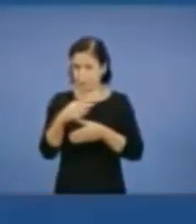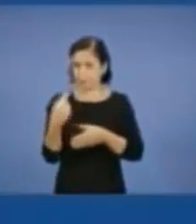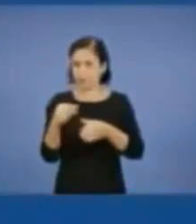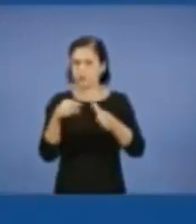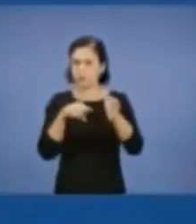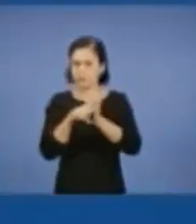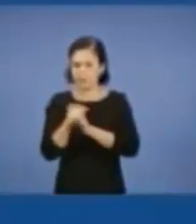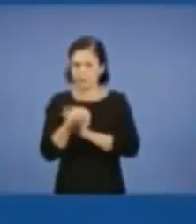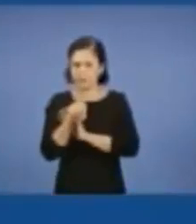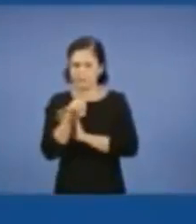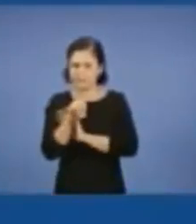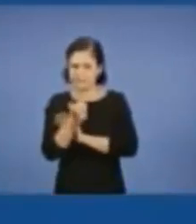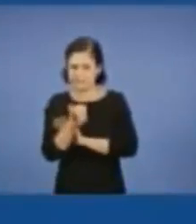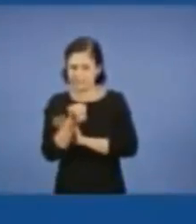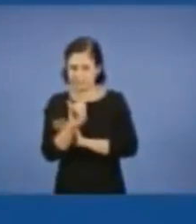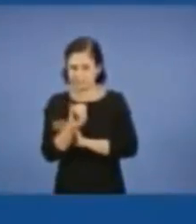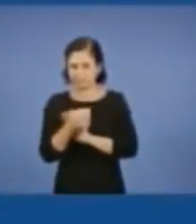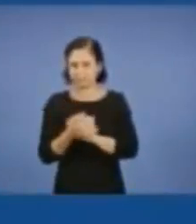we are asking